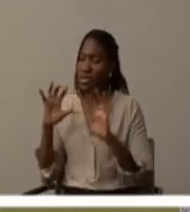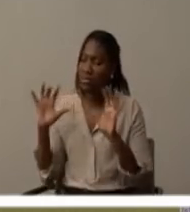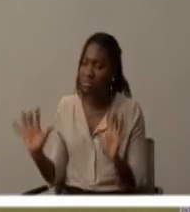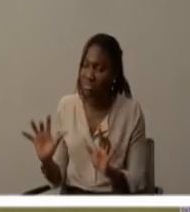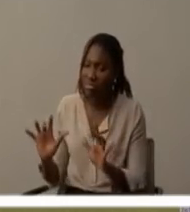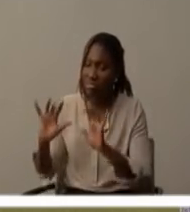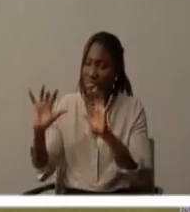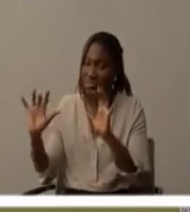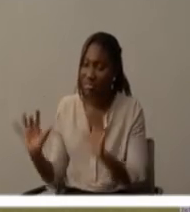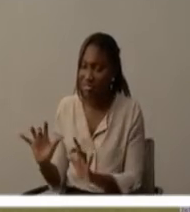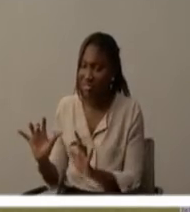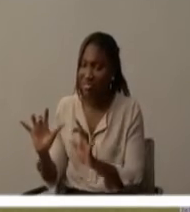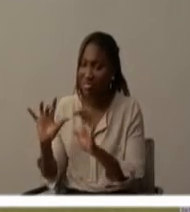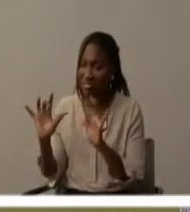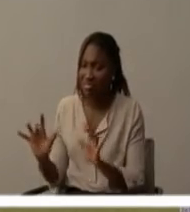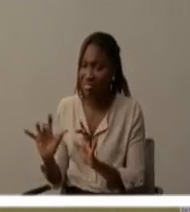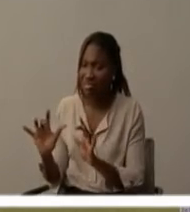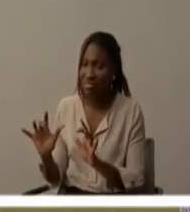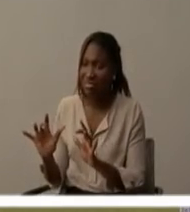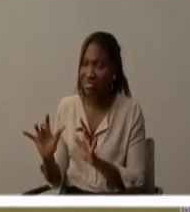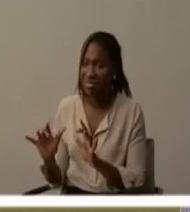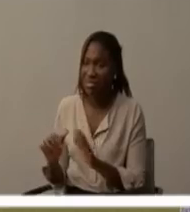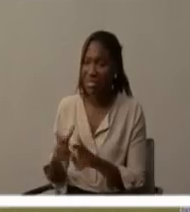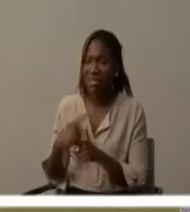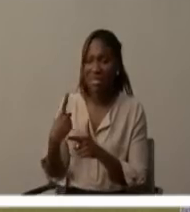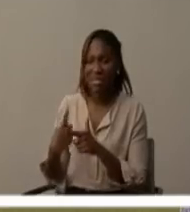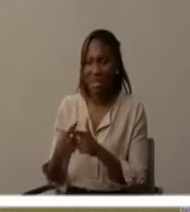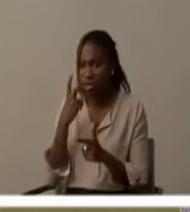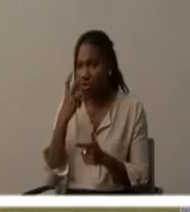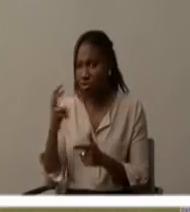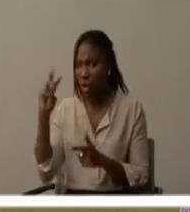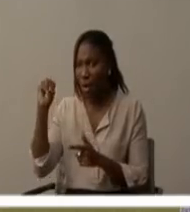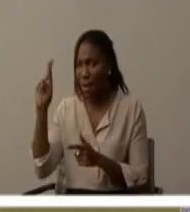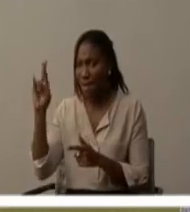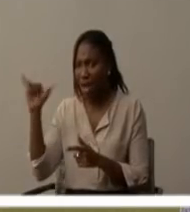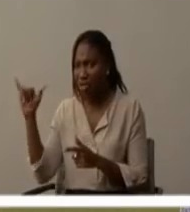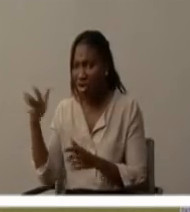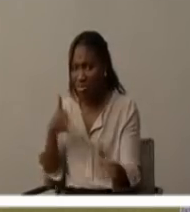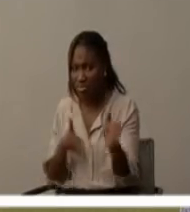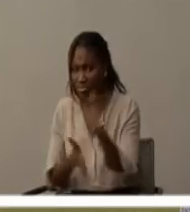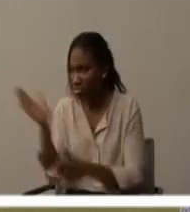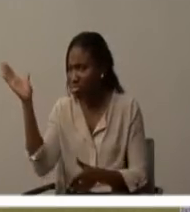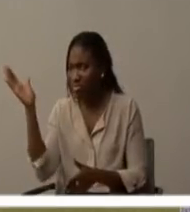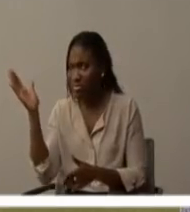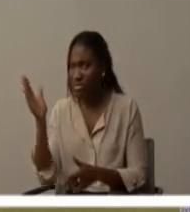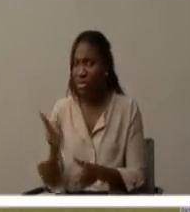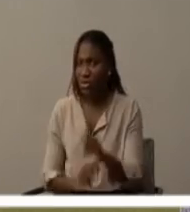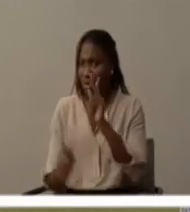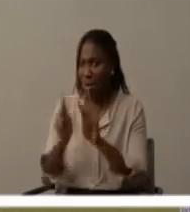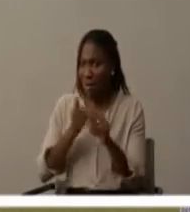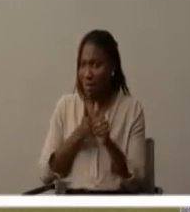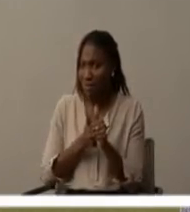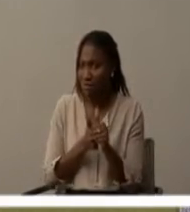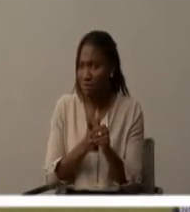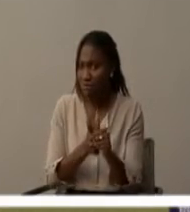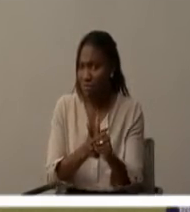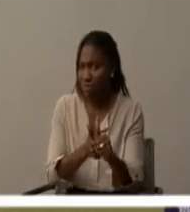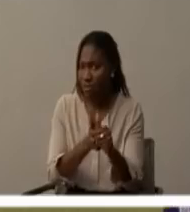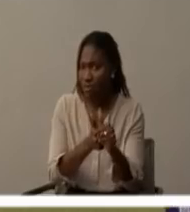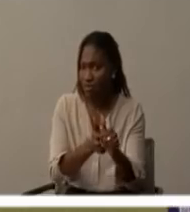Mary saw her get up so quickly and go out, they followed her, thinking that she was going to the tomb